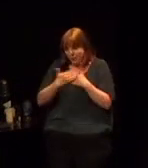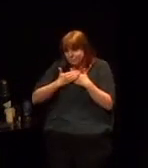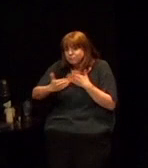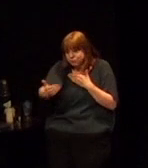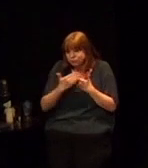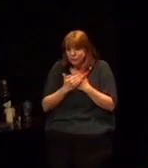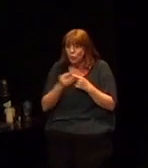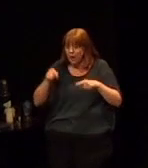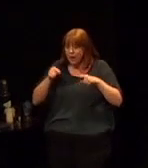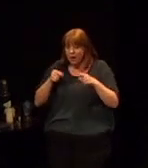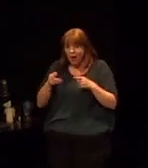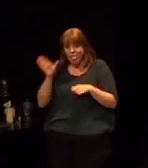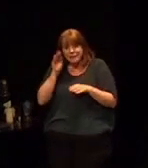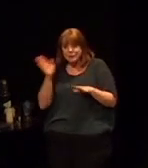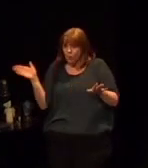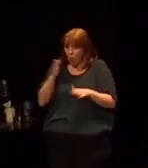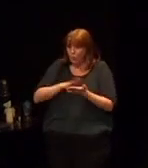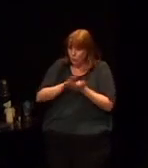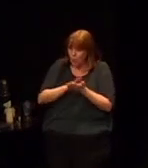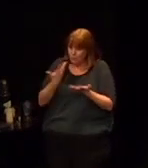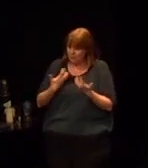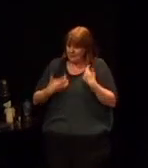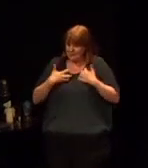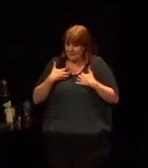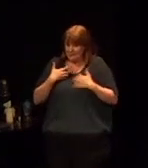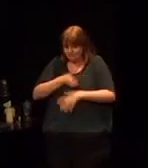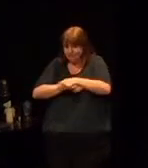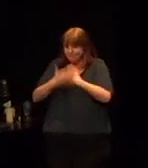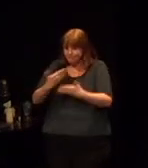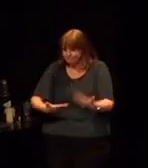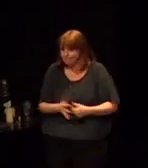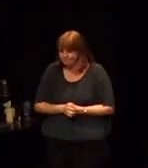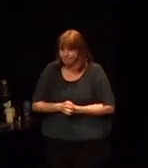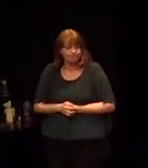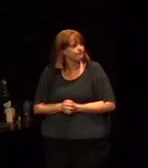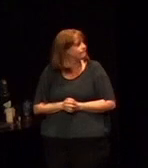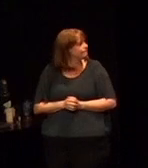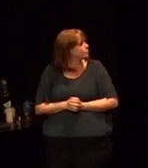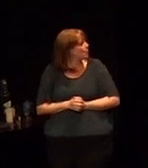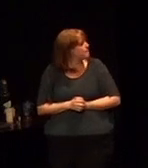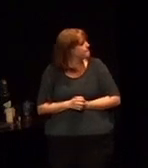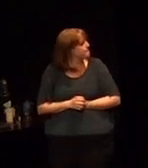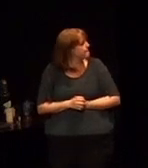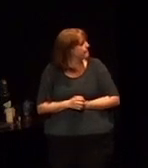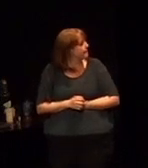this morning hearing everybody's story as well has really spurred me on. So, a couple of slides.